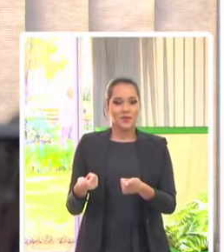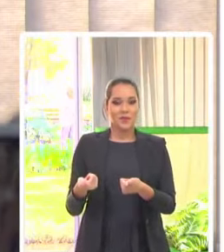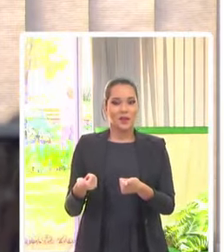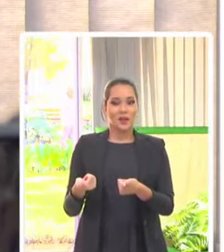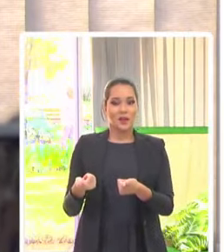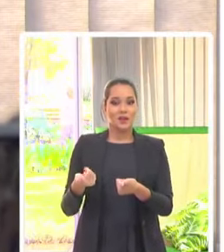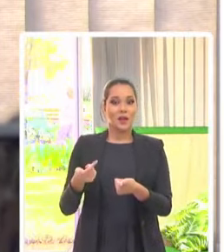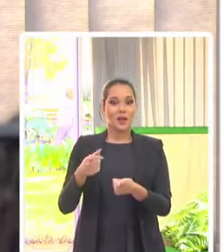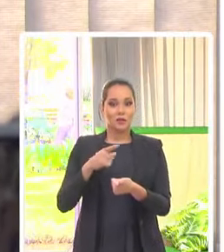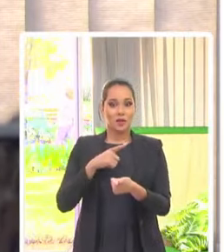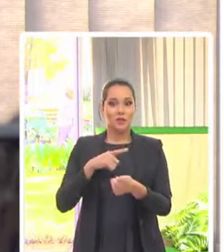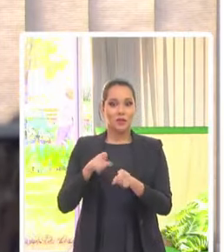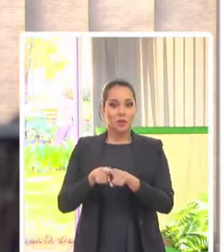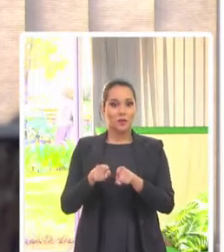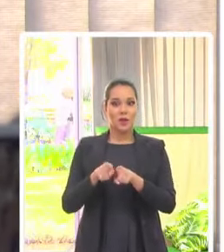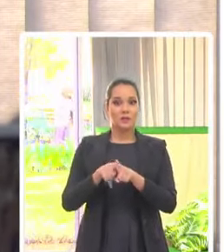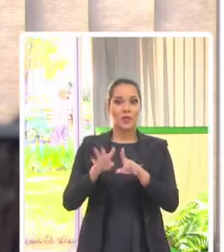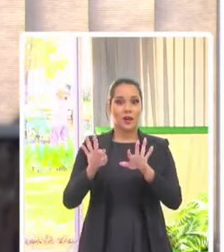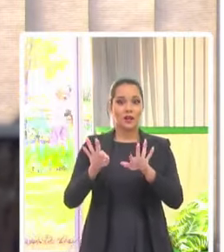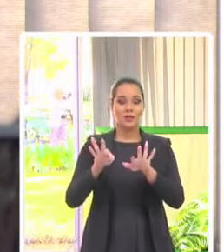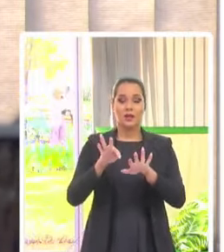context in Brazil, and this is